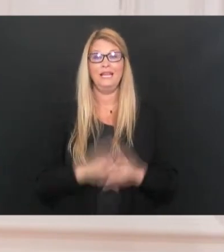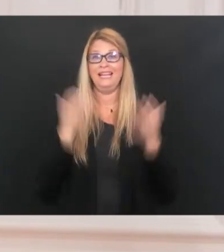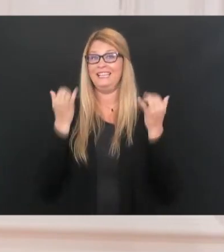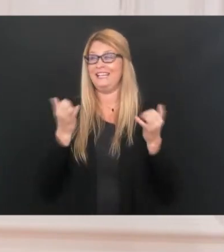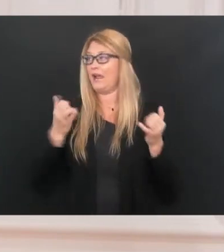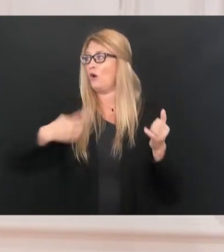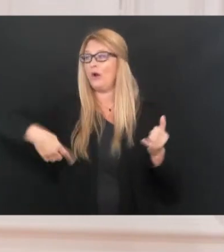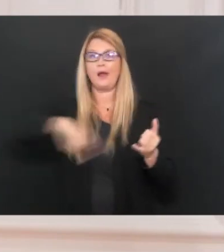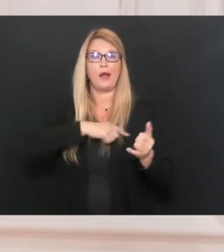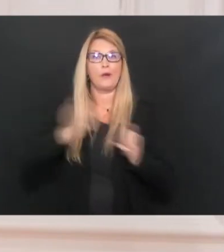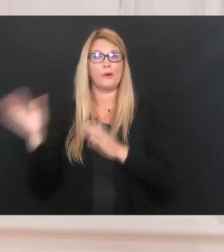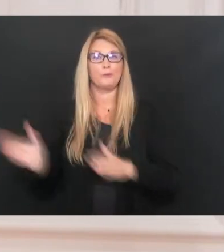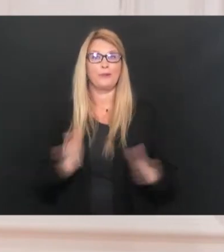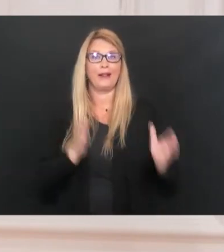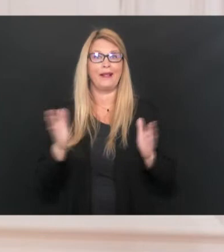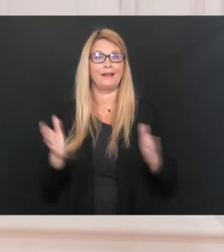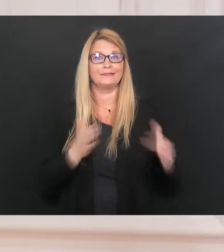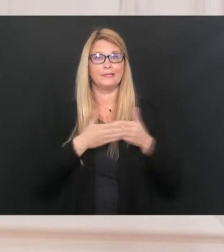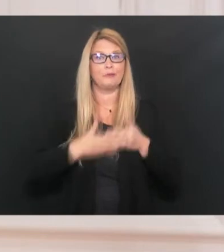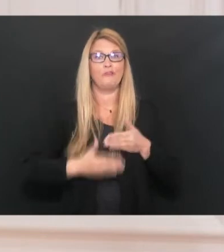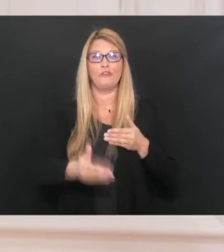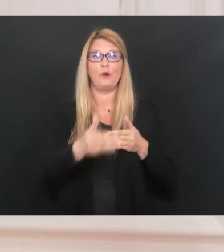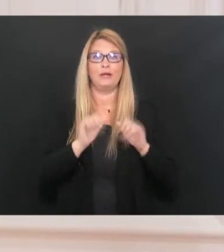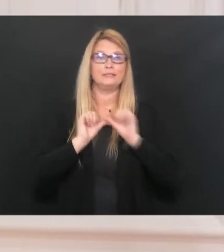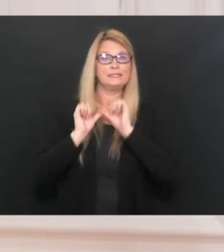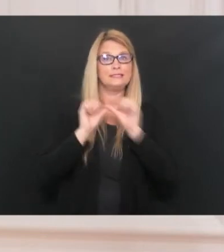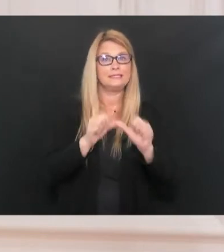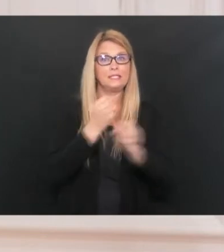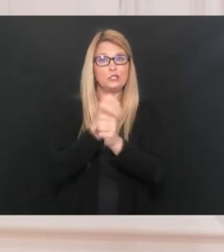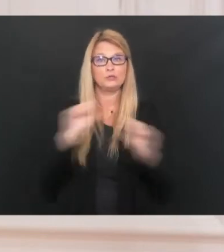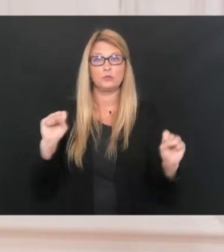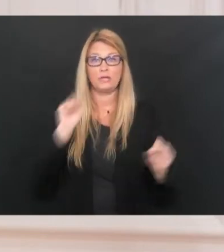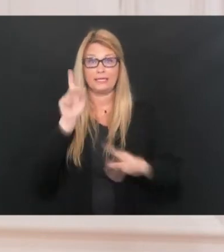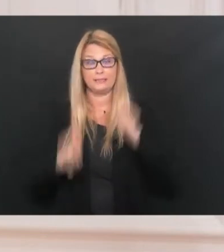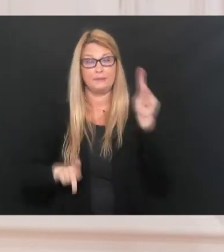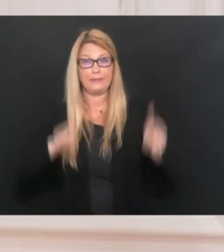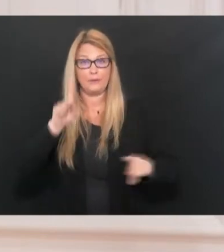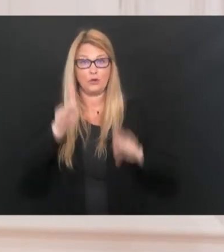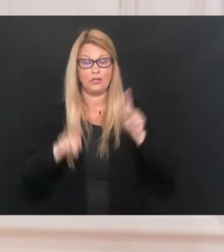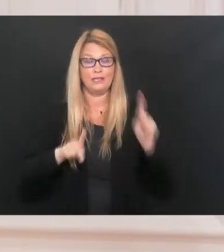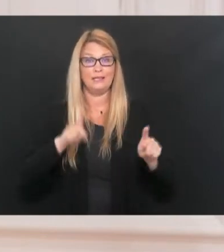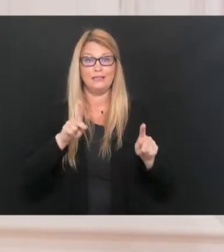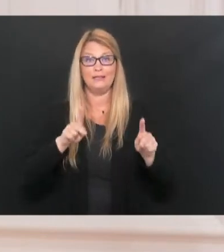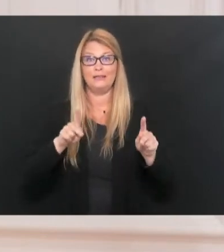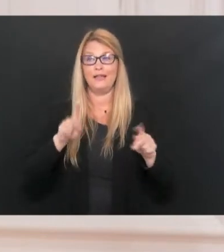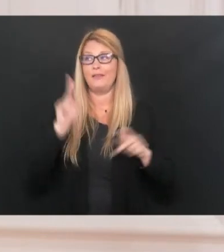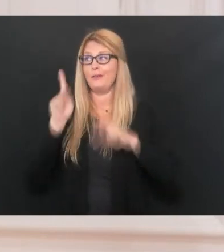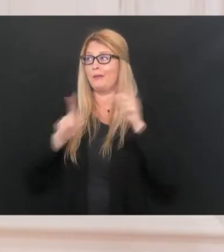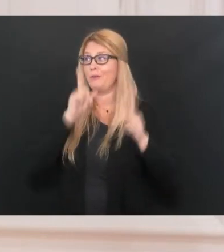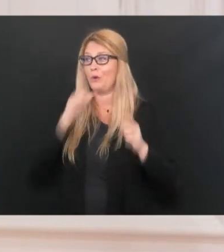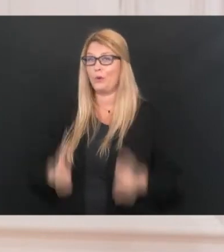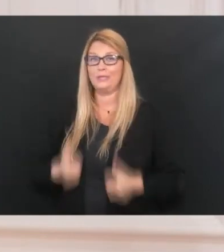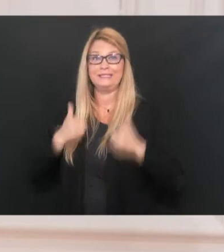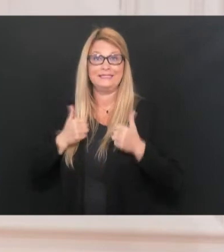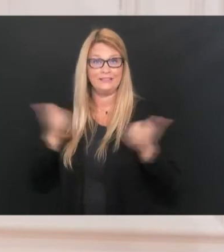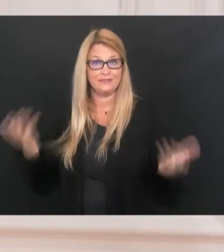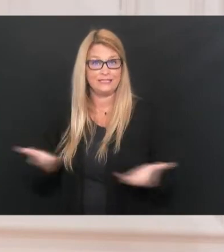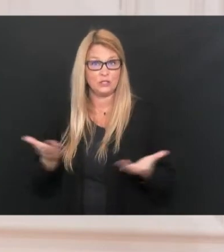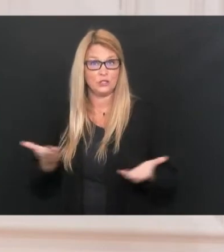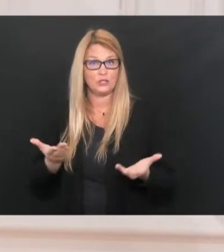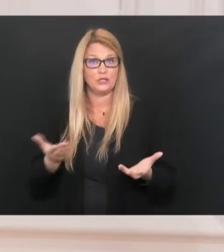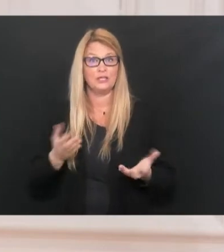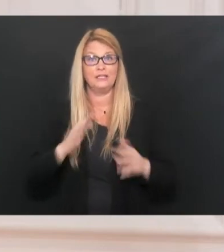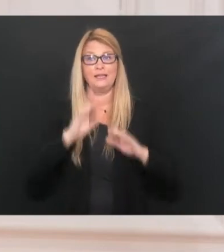that we have to be able to continue to protect our citizens, to protect our residents, to protect our people,